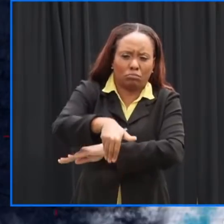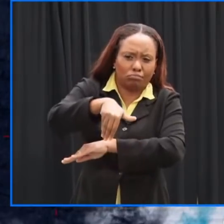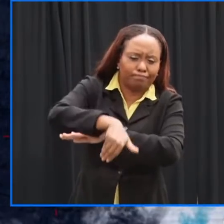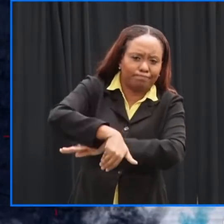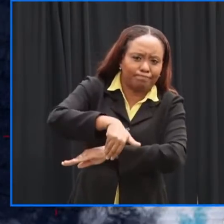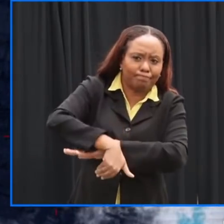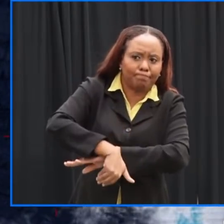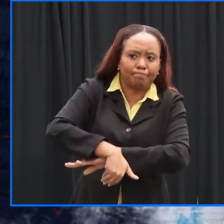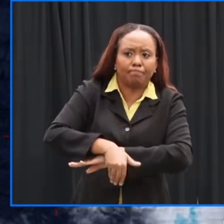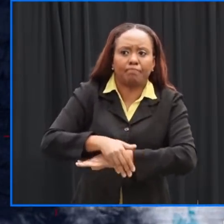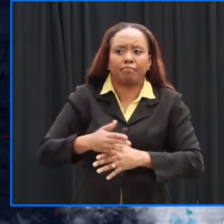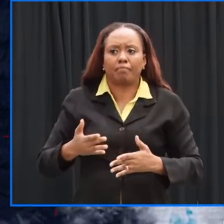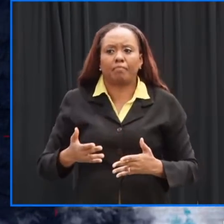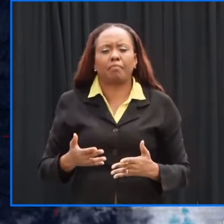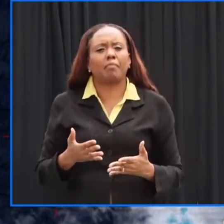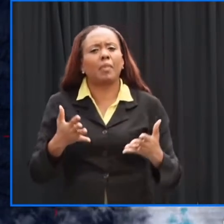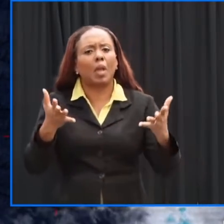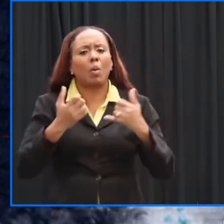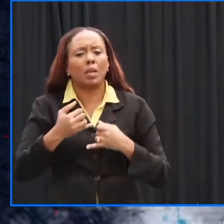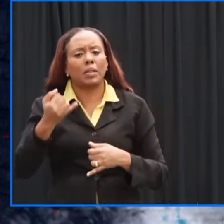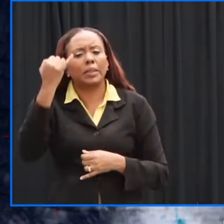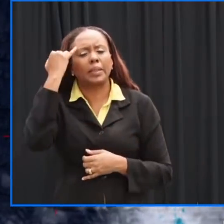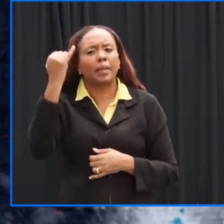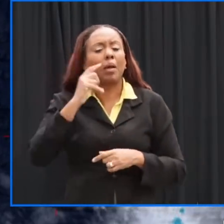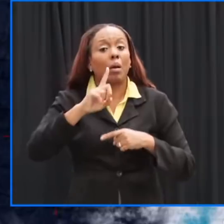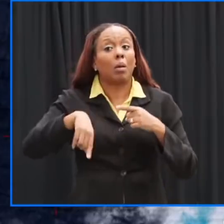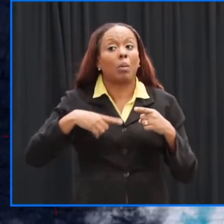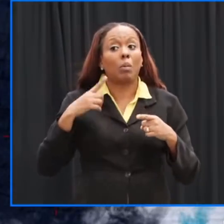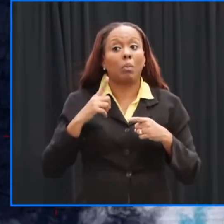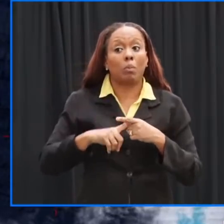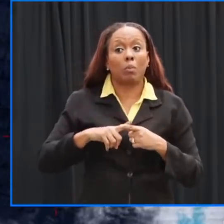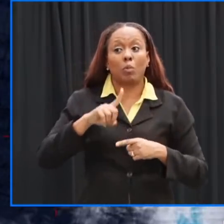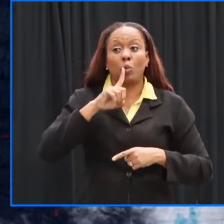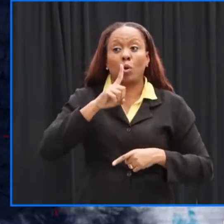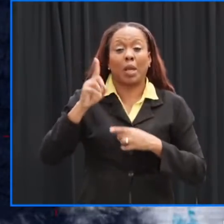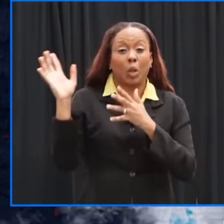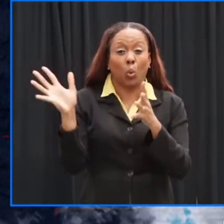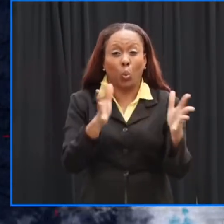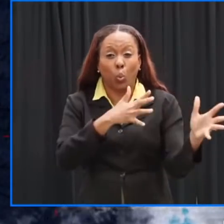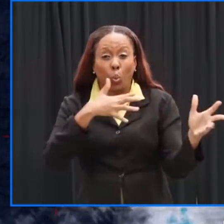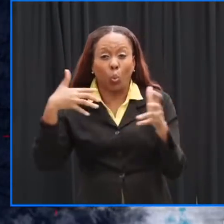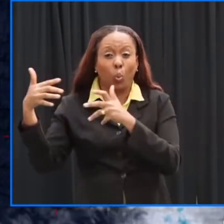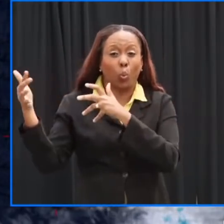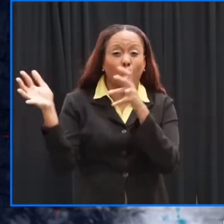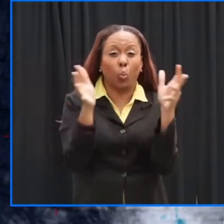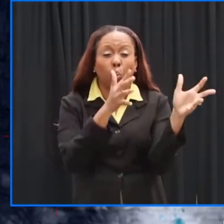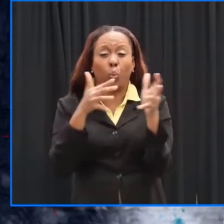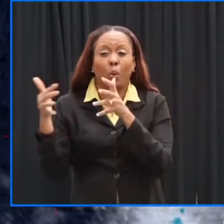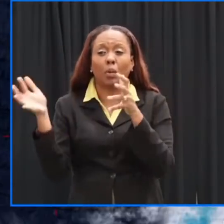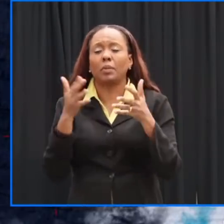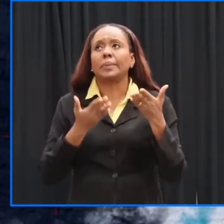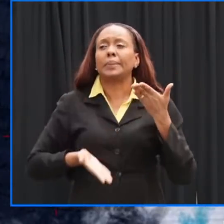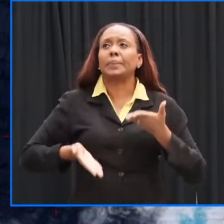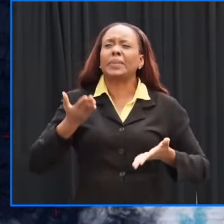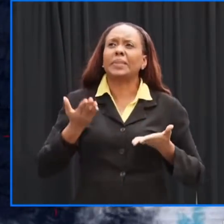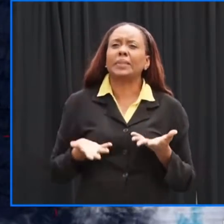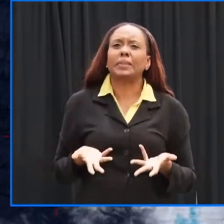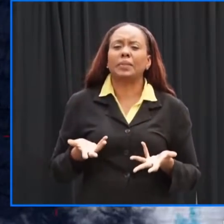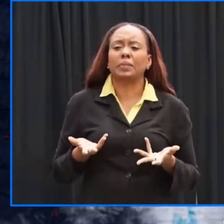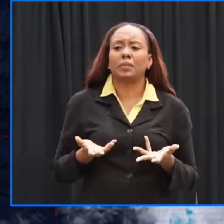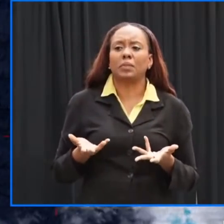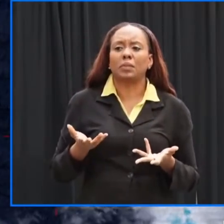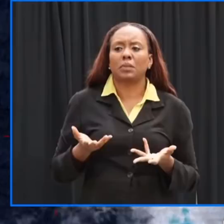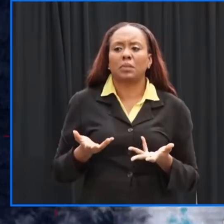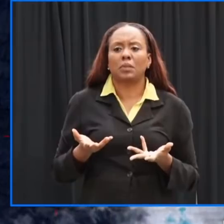coming into, just to give some kind of idea as to when we can expect to see an increase in winds. Sometime